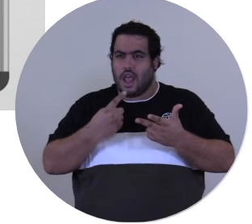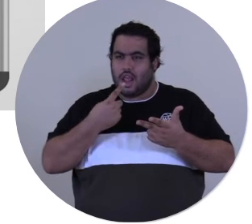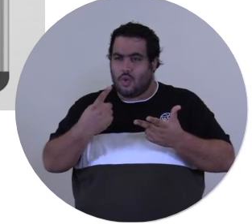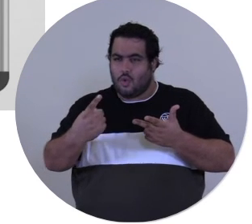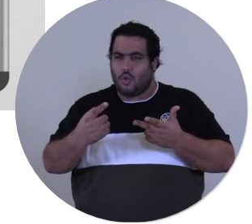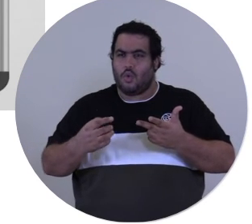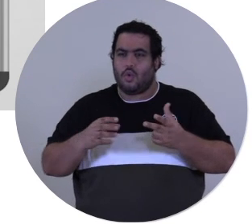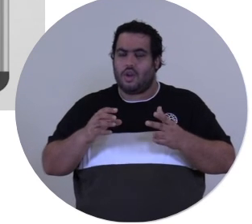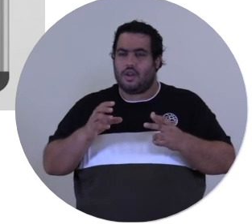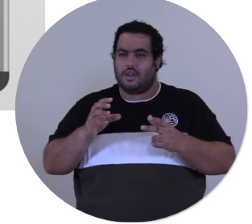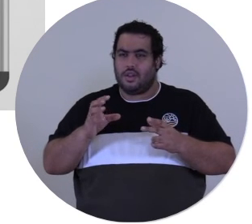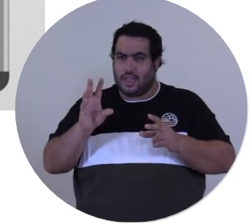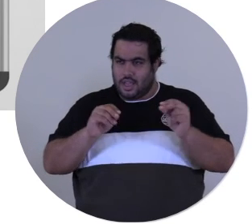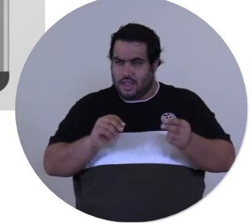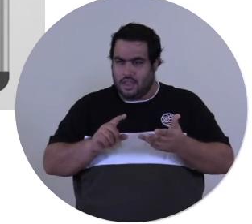socialize.